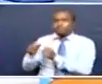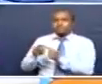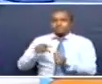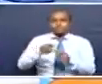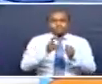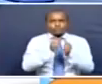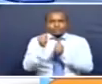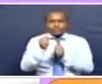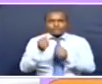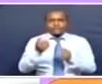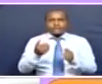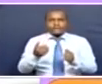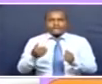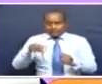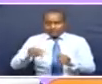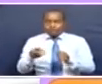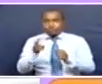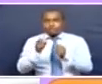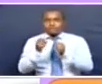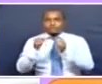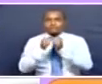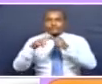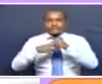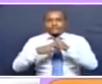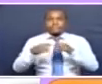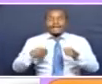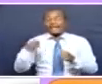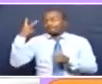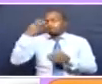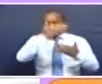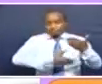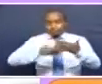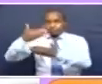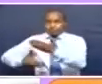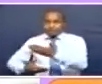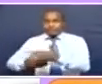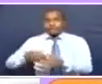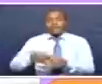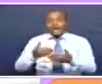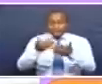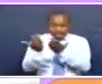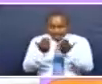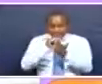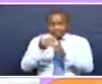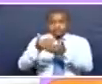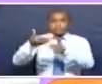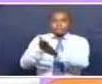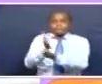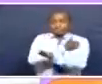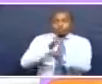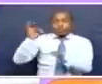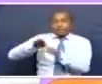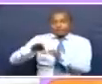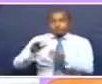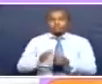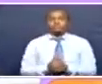2017. And I have two reports, mm-hmm. which of course I read much before, ahead of elections, because I knew what was there. And I was hoping that he'll do something about it before I